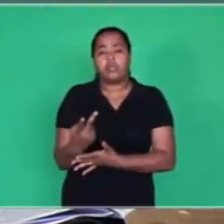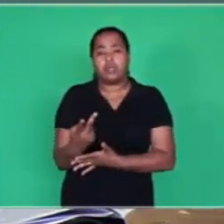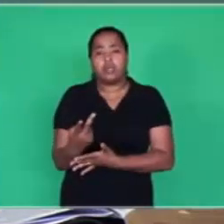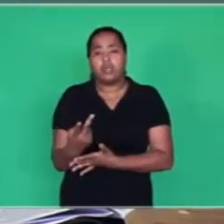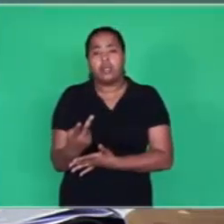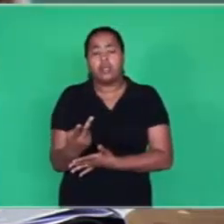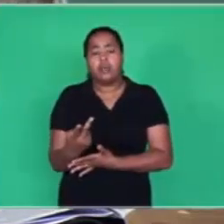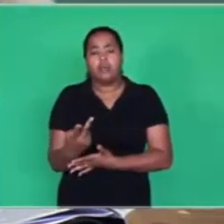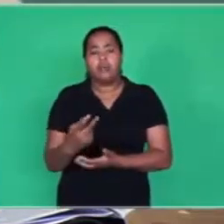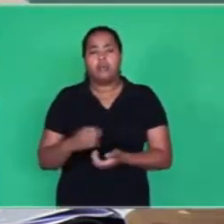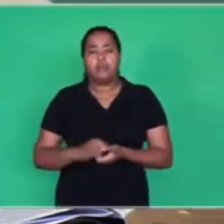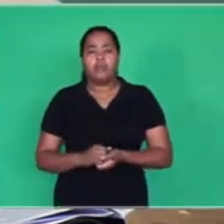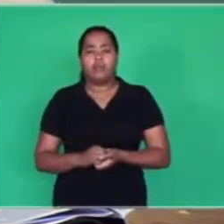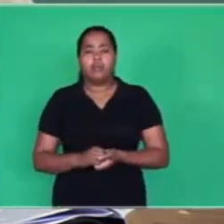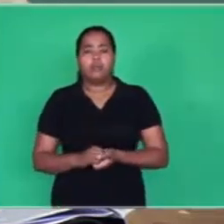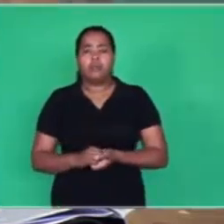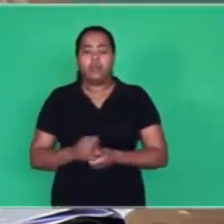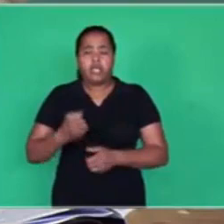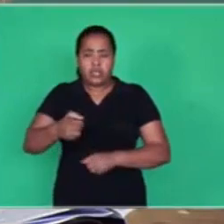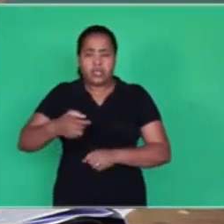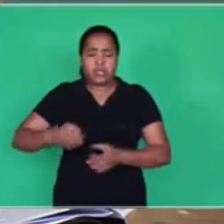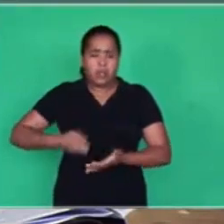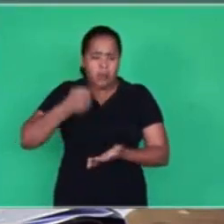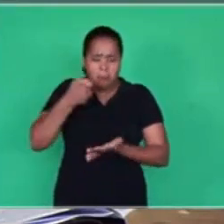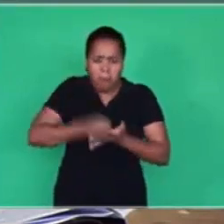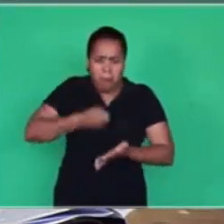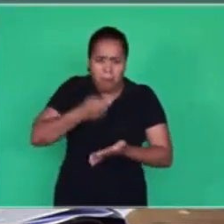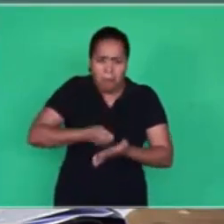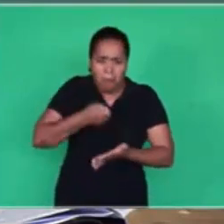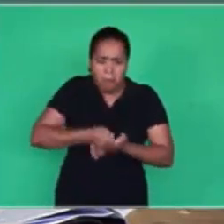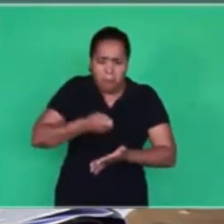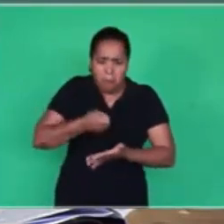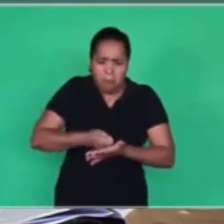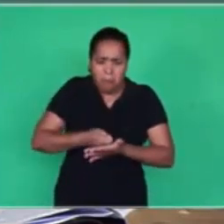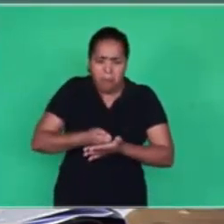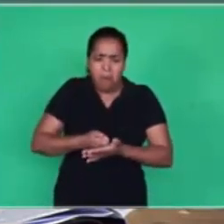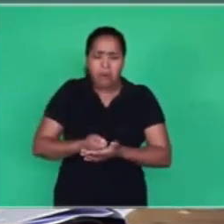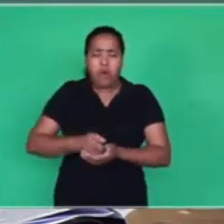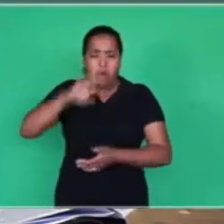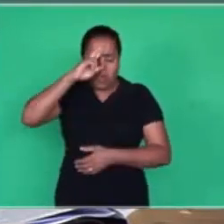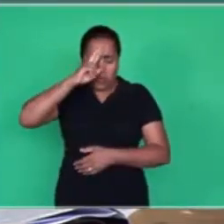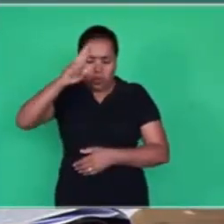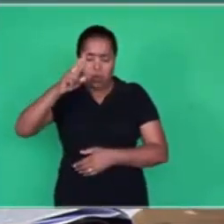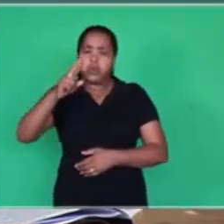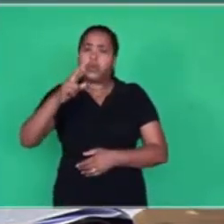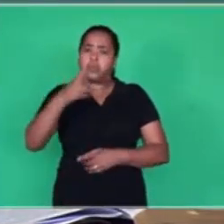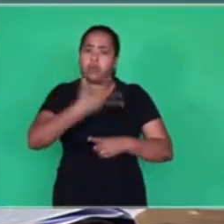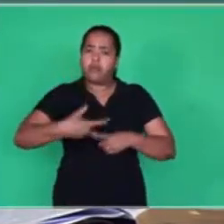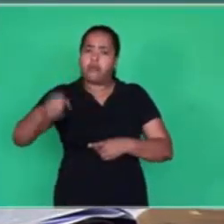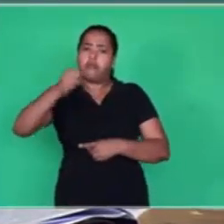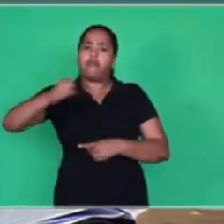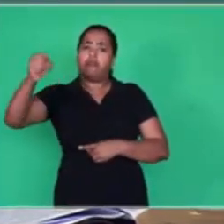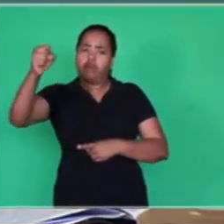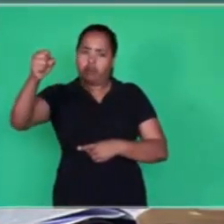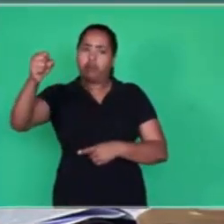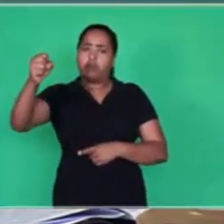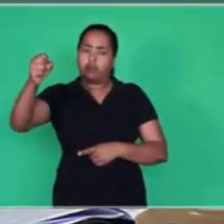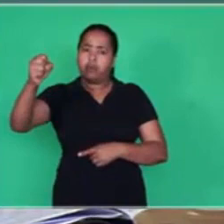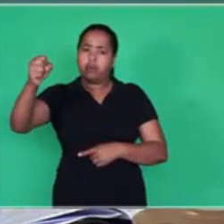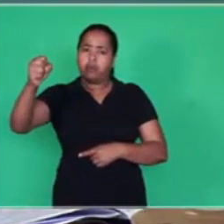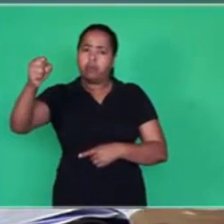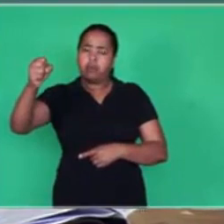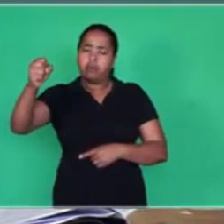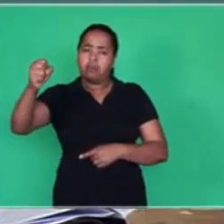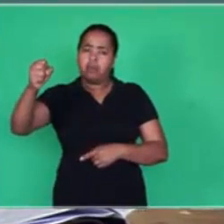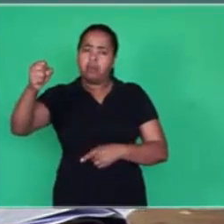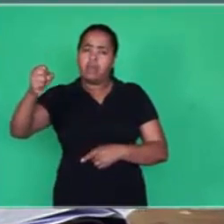plague. Jesus will not come with weapons to fight this battle. This will all